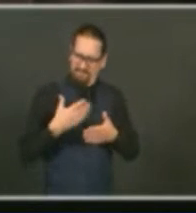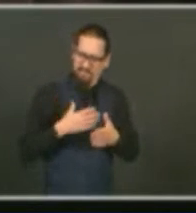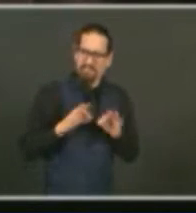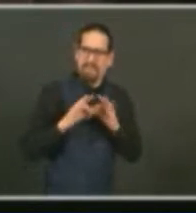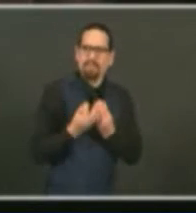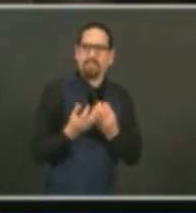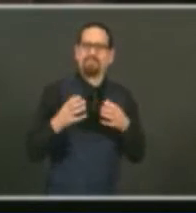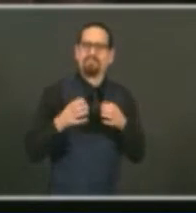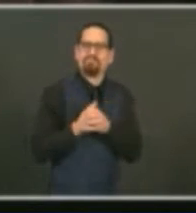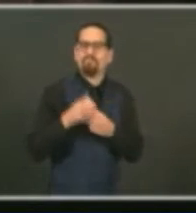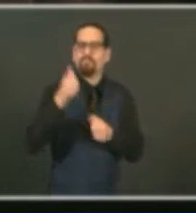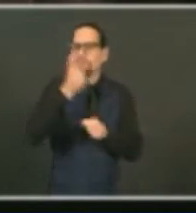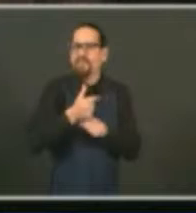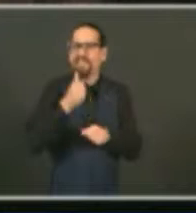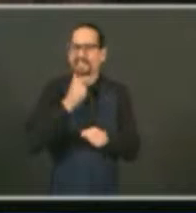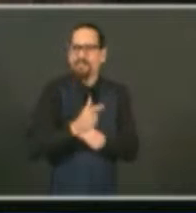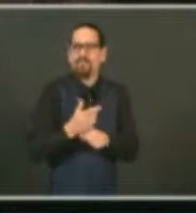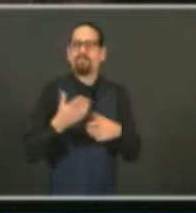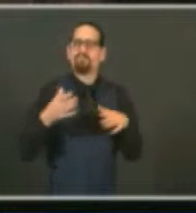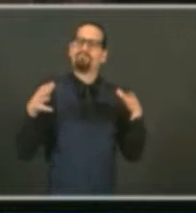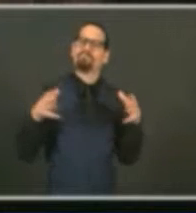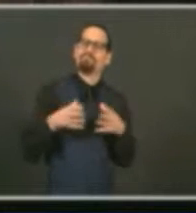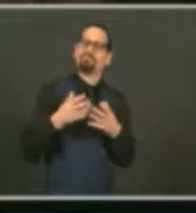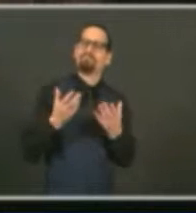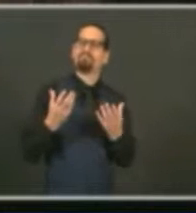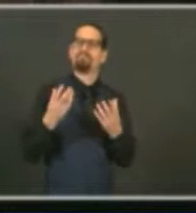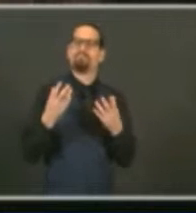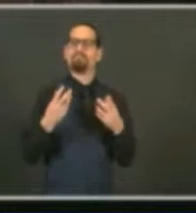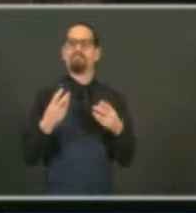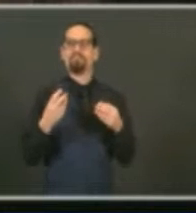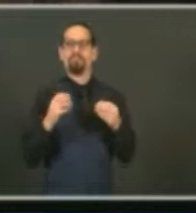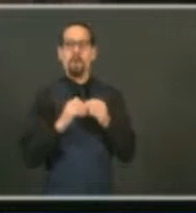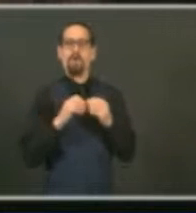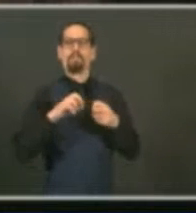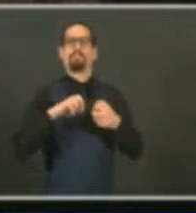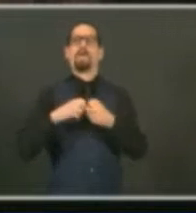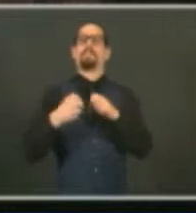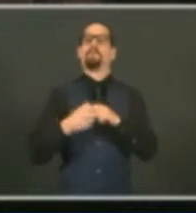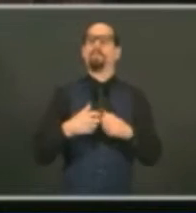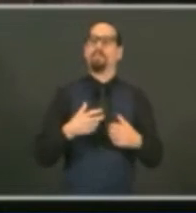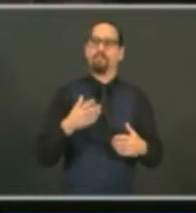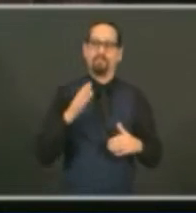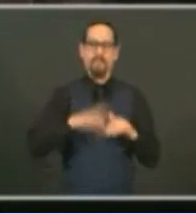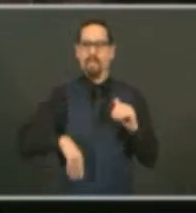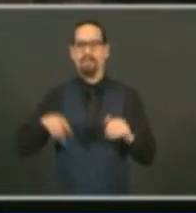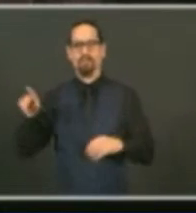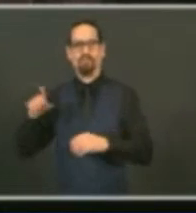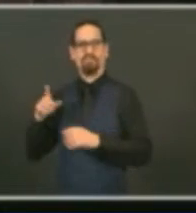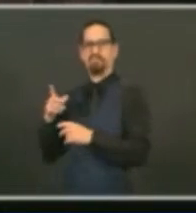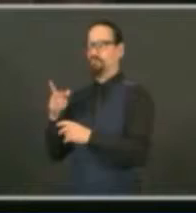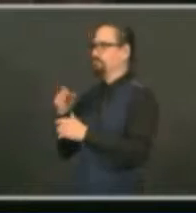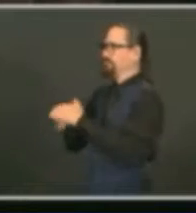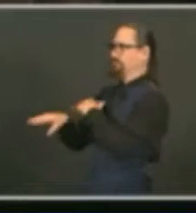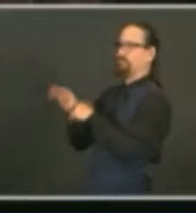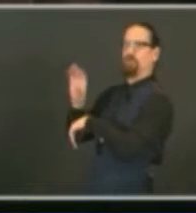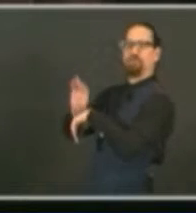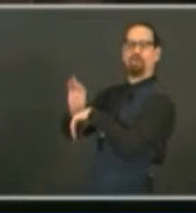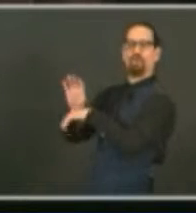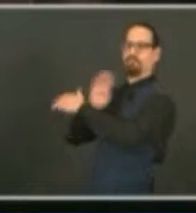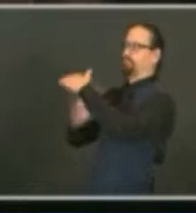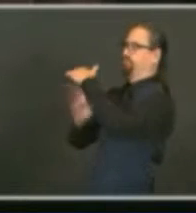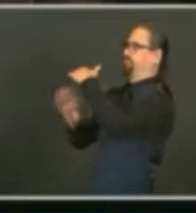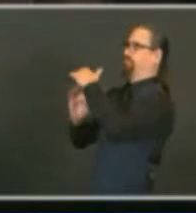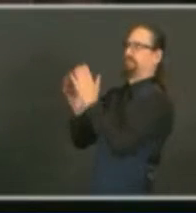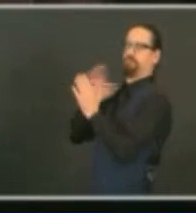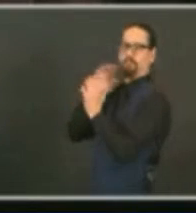of a problem than people going to church 25%, whatever the formula is. And so he's pleading with you. This happens